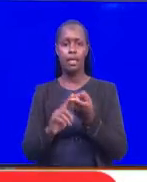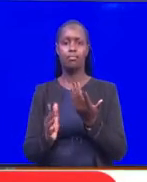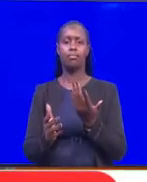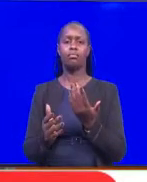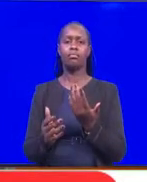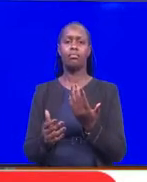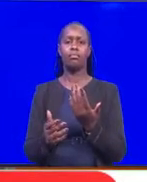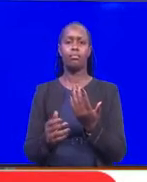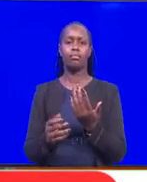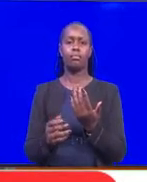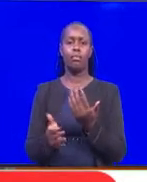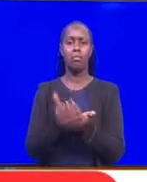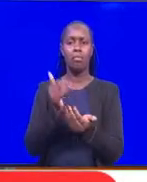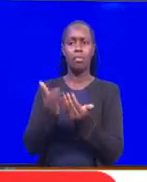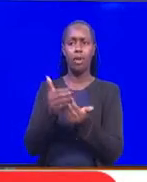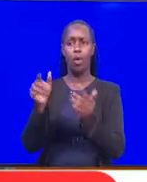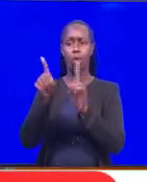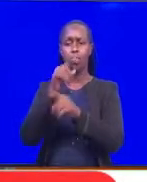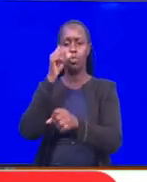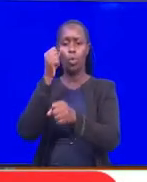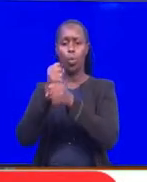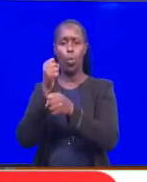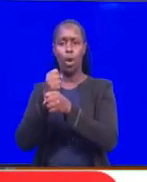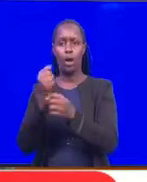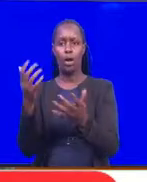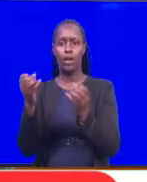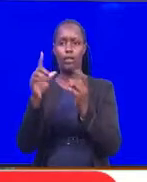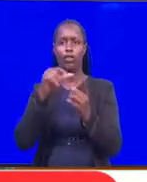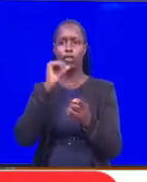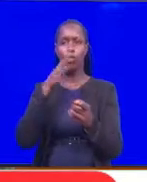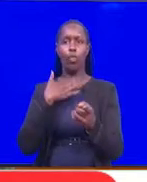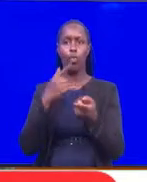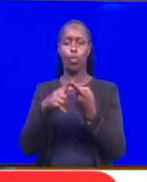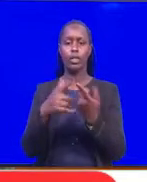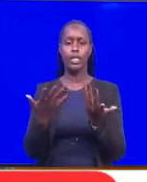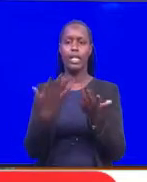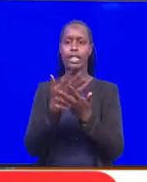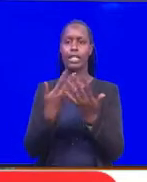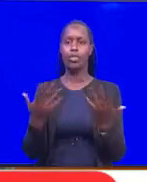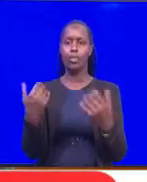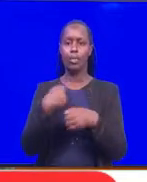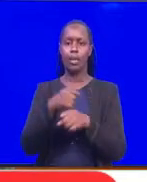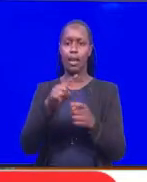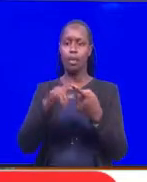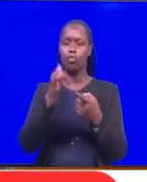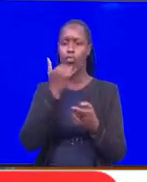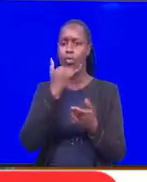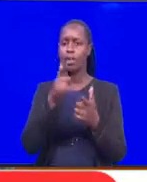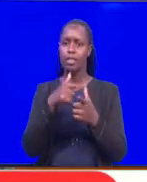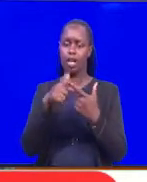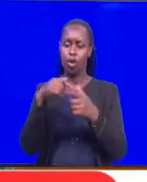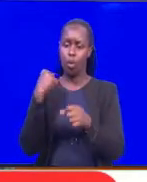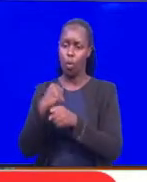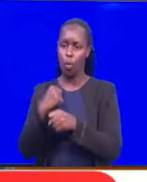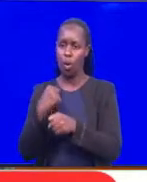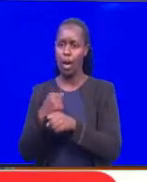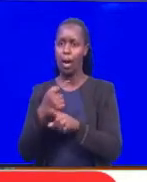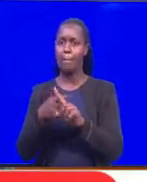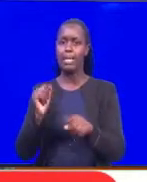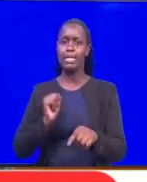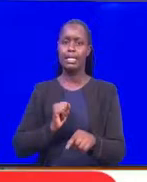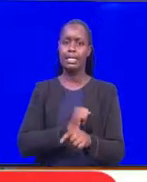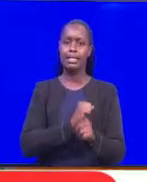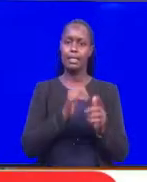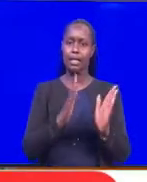be your dirty linen to be brought out, just do your job in accordance with the law. But the senators will be allowed to do their